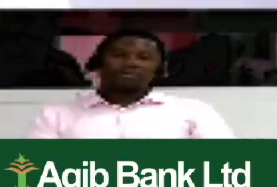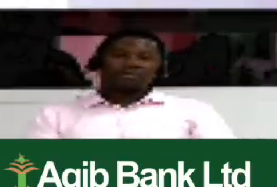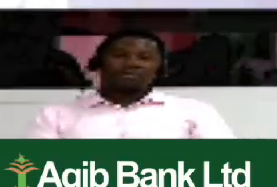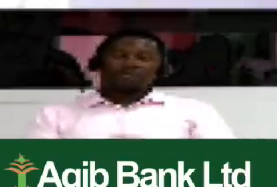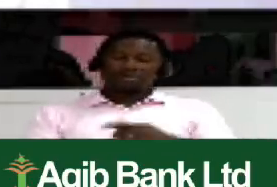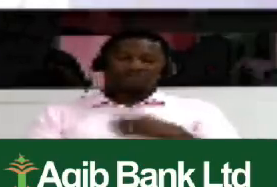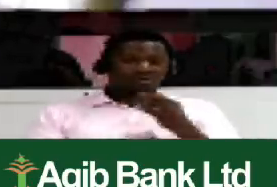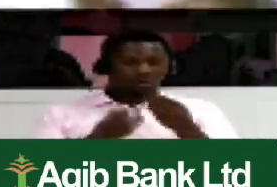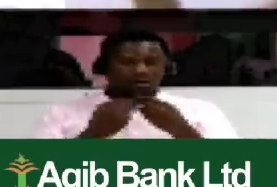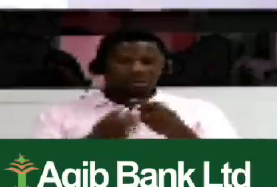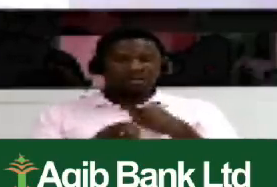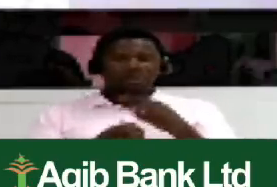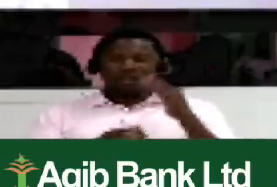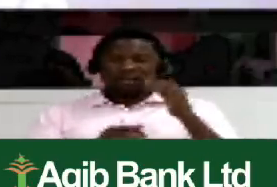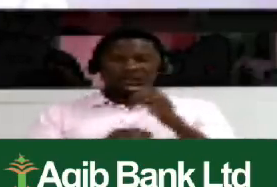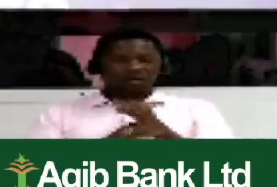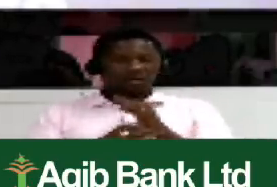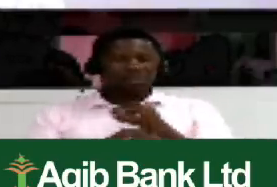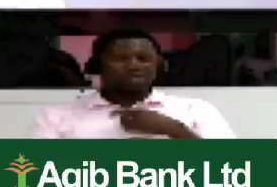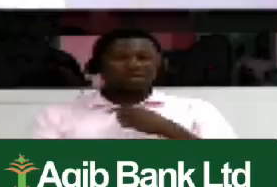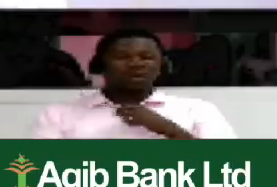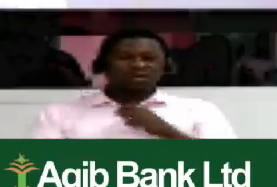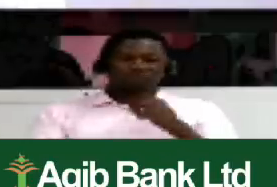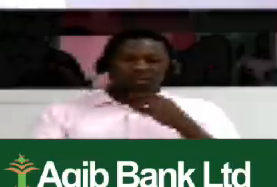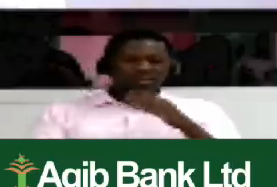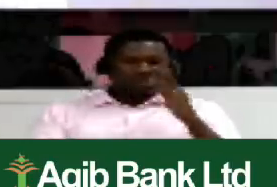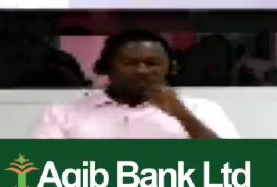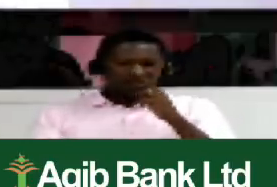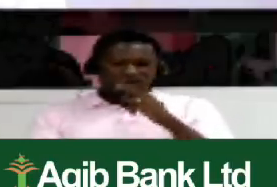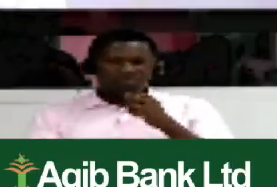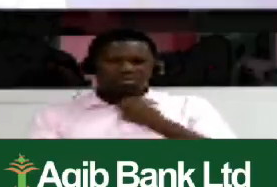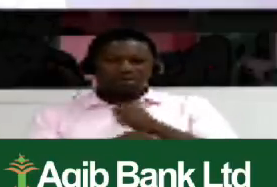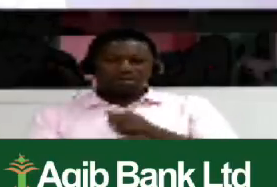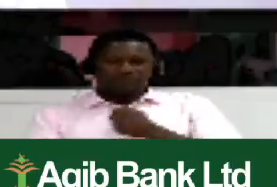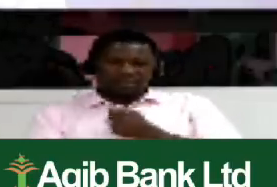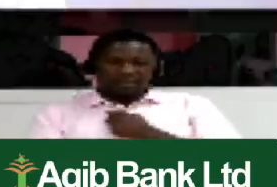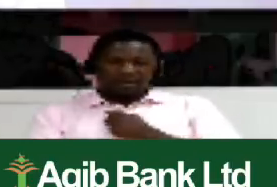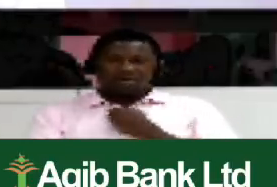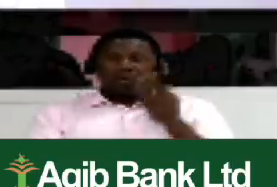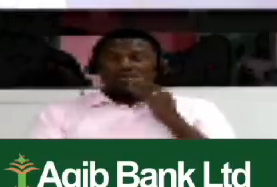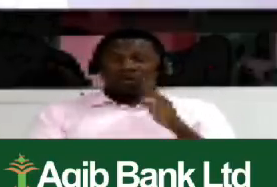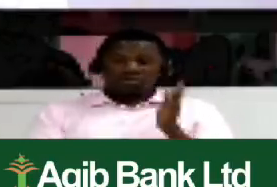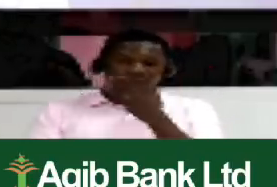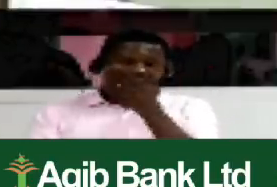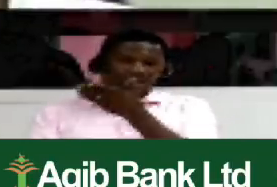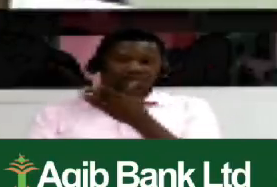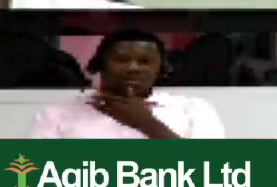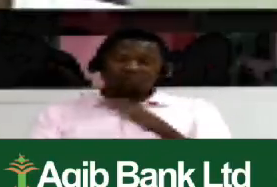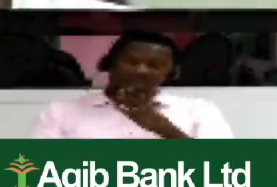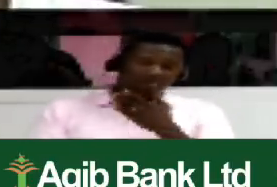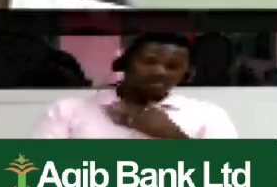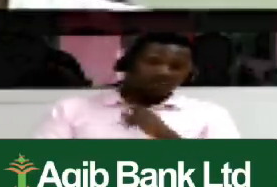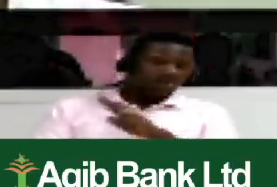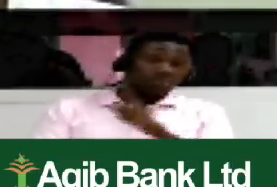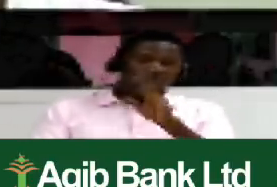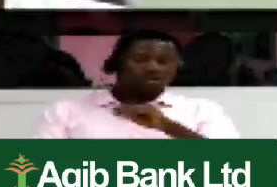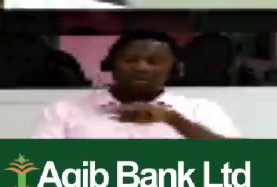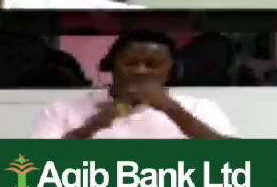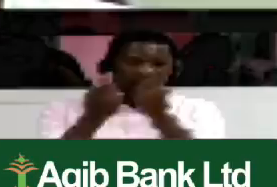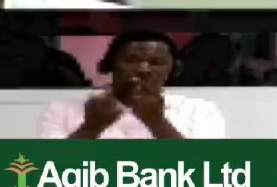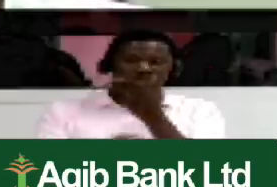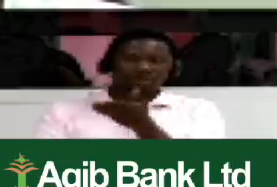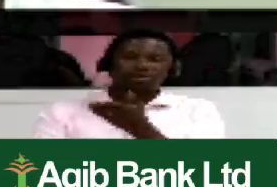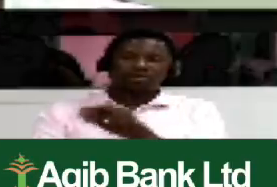only trying to make him scared. When they go there, they perhaps will not do anything to him. That was his